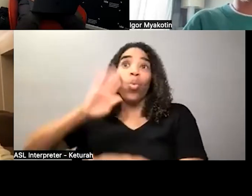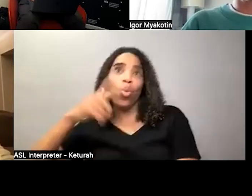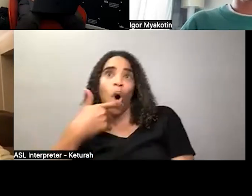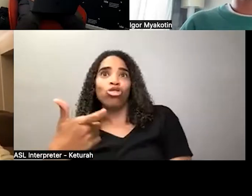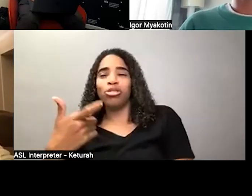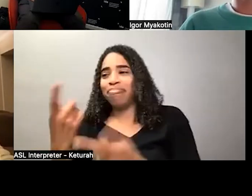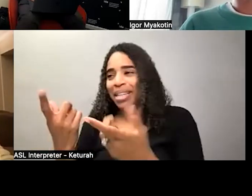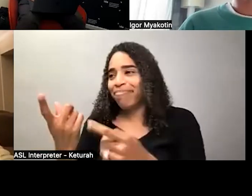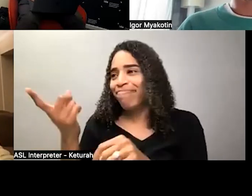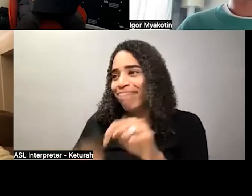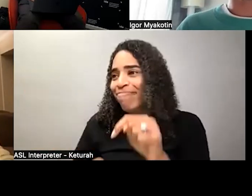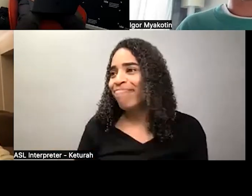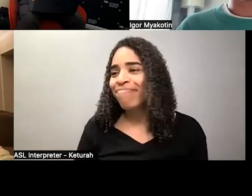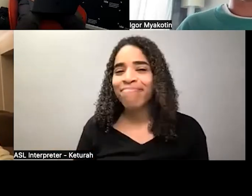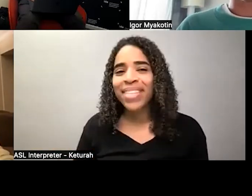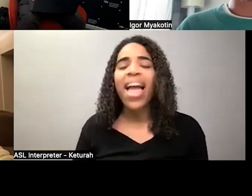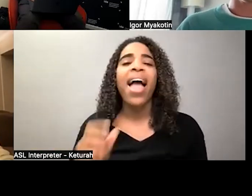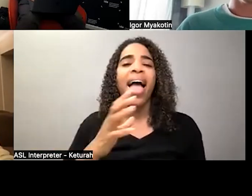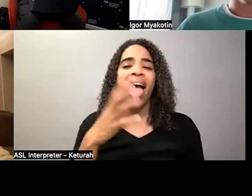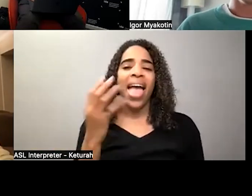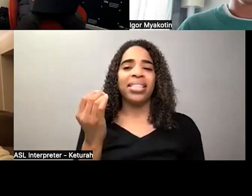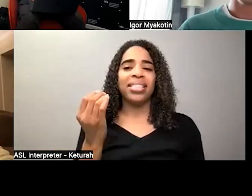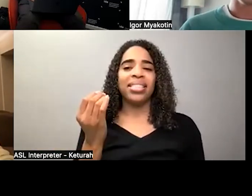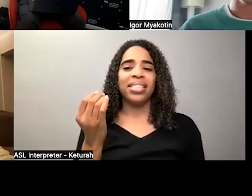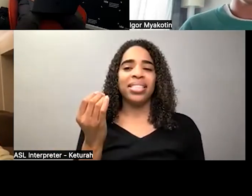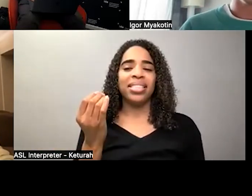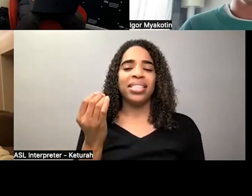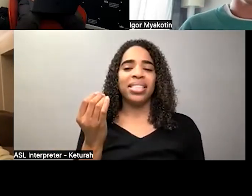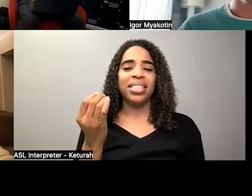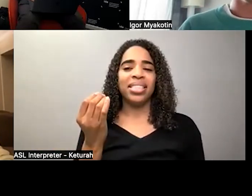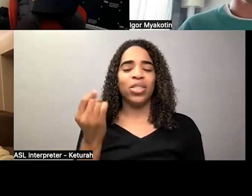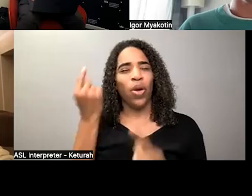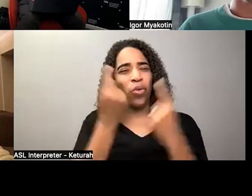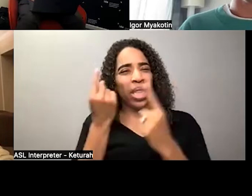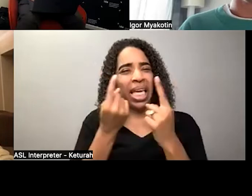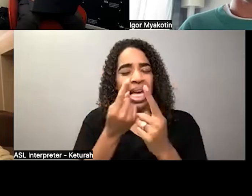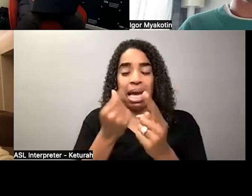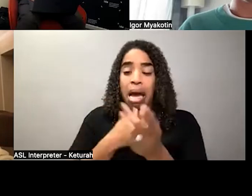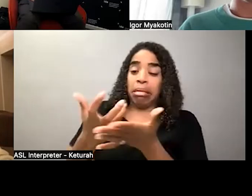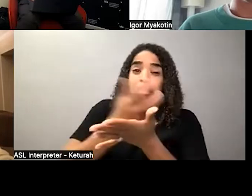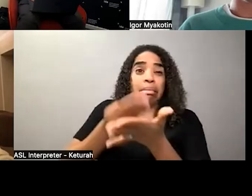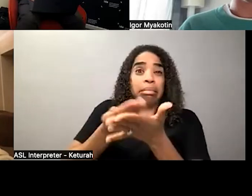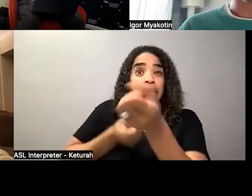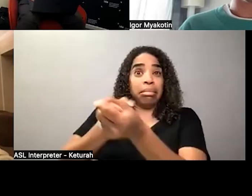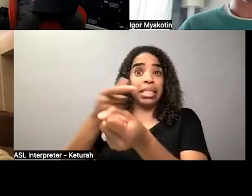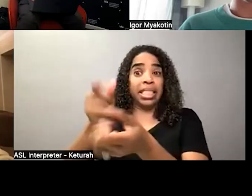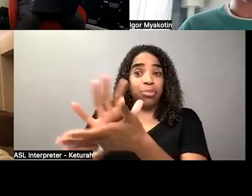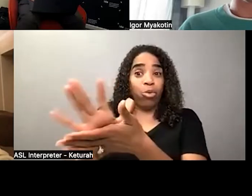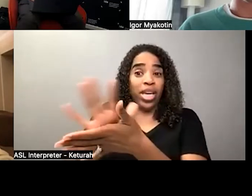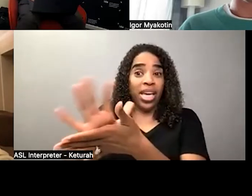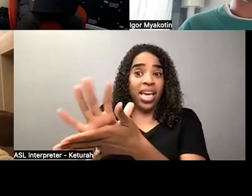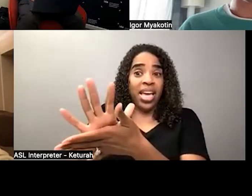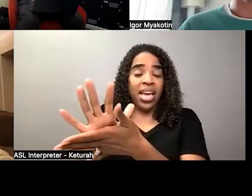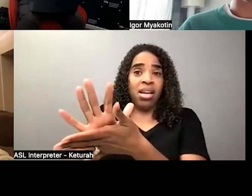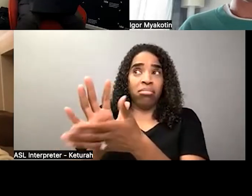and then you cannot fund it by the, you have to fund it by when you fund the movie by some